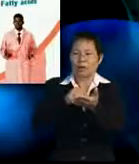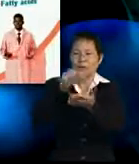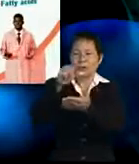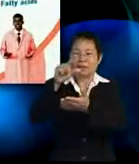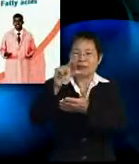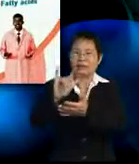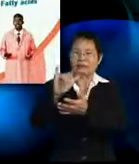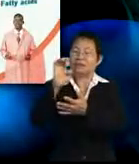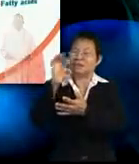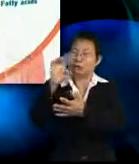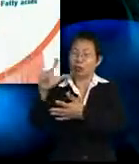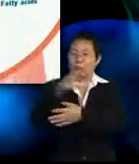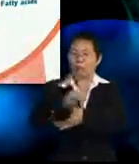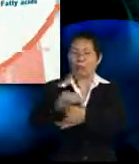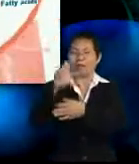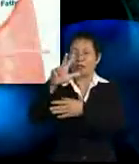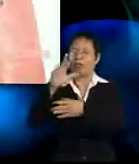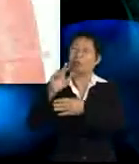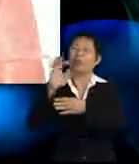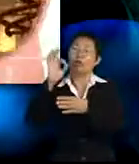of fatty acids.